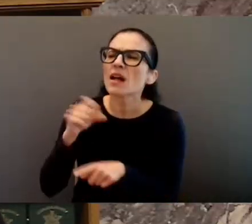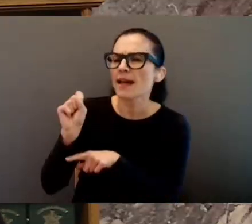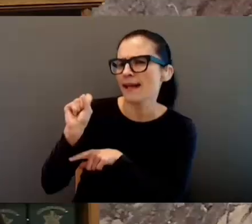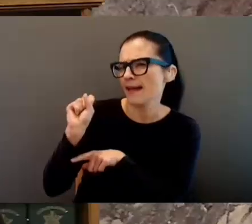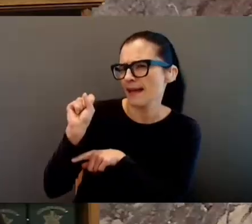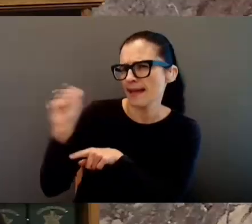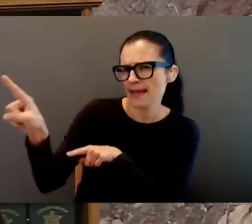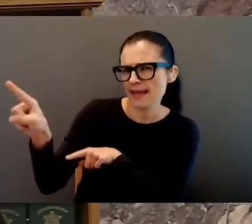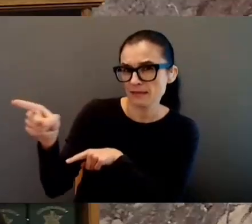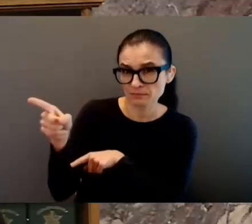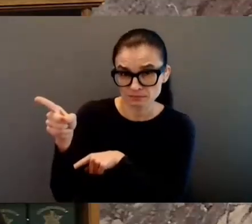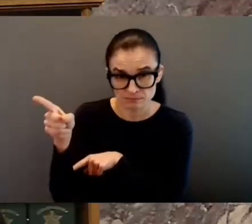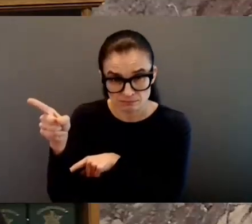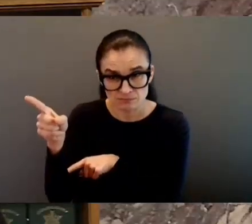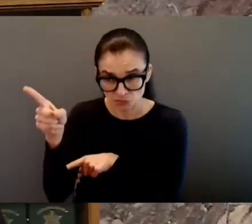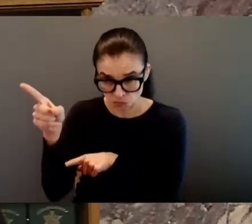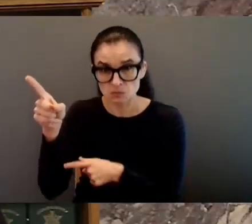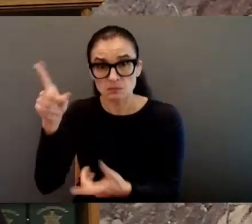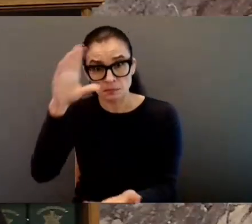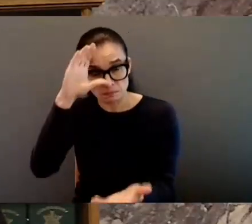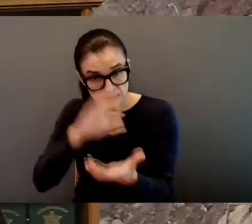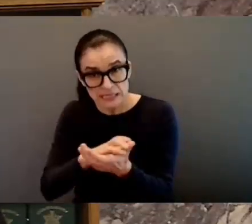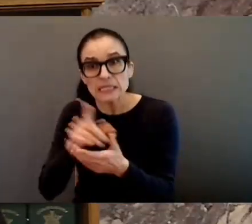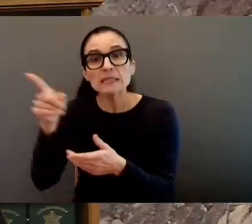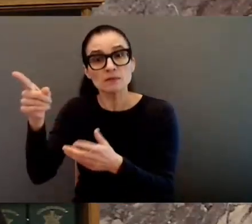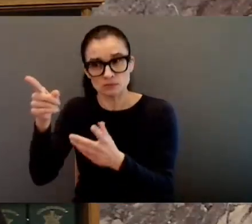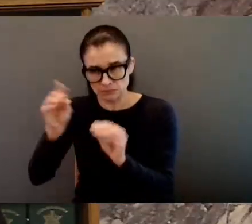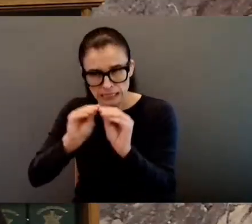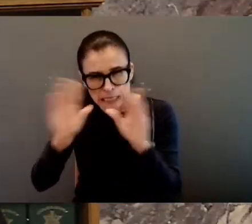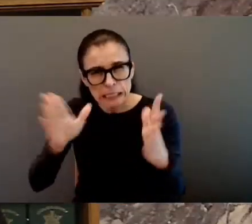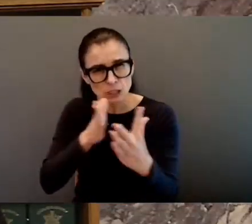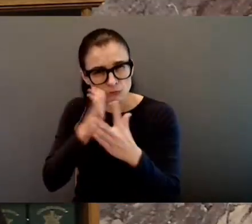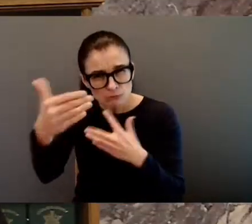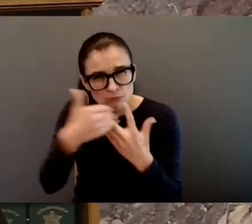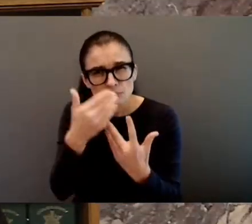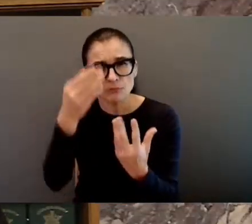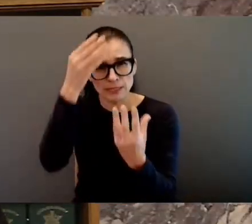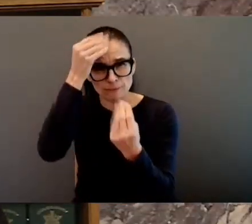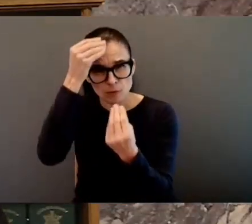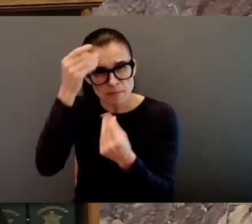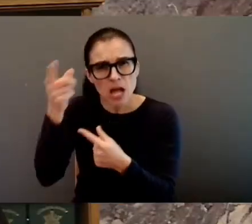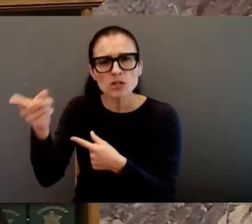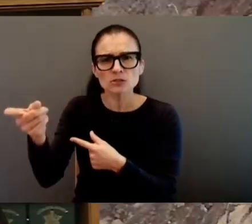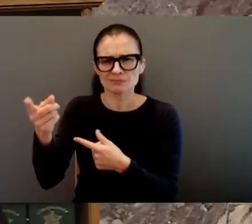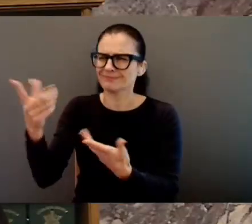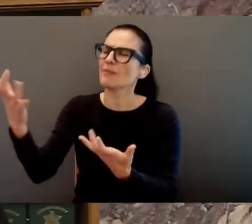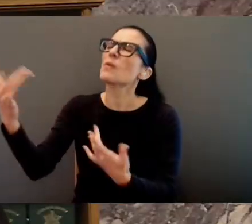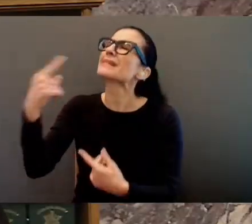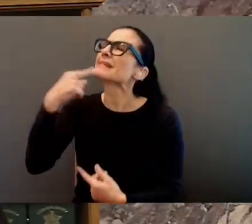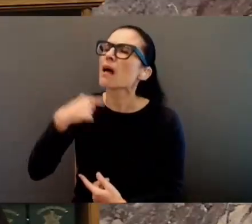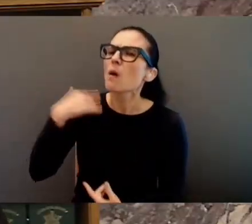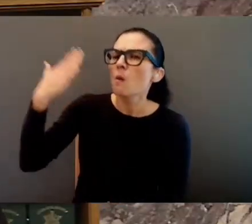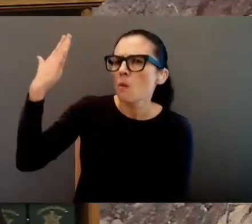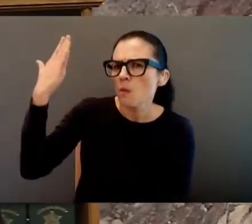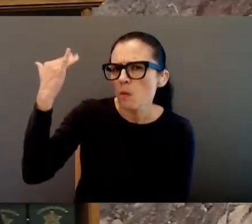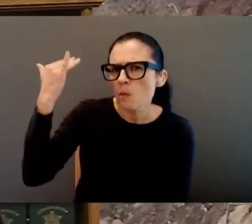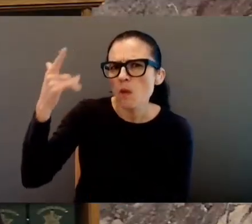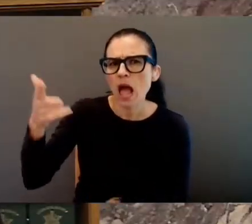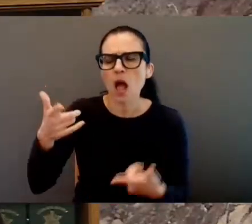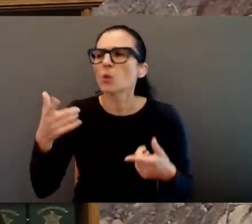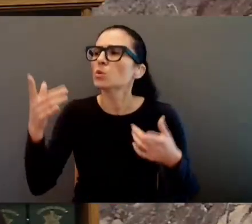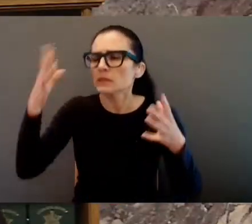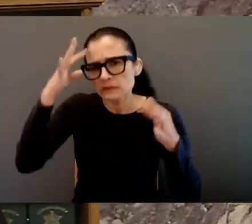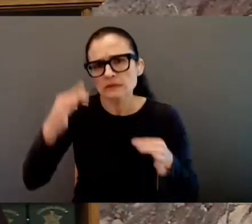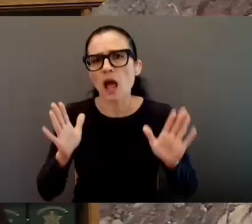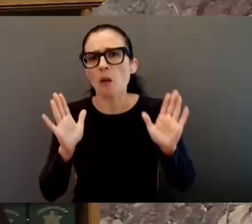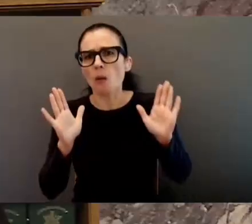declare exactly why he decided to leave the protection of private property rights up to Richmond and Richmond alone, as per what the judge has